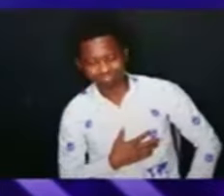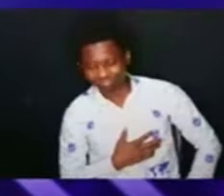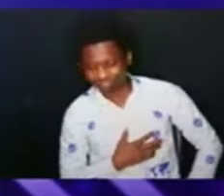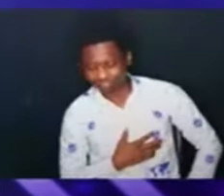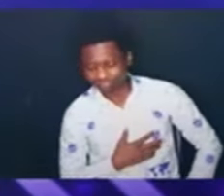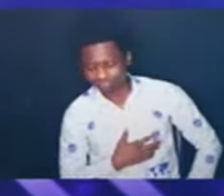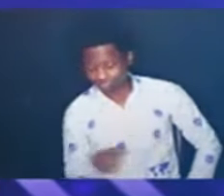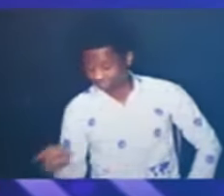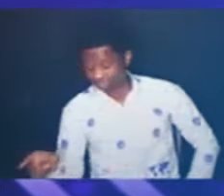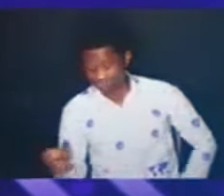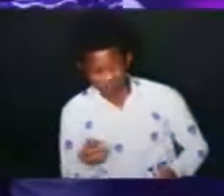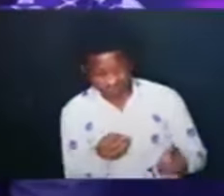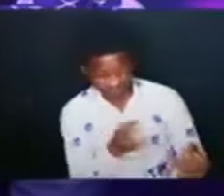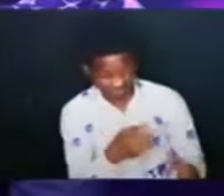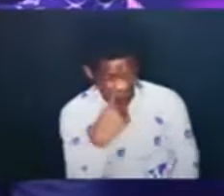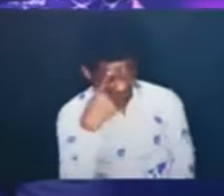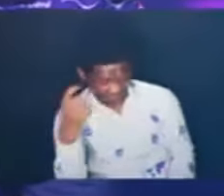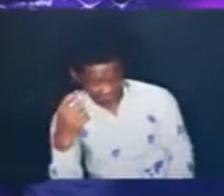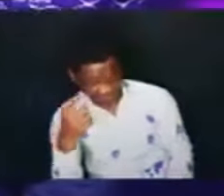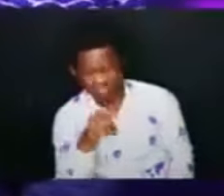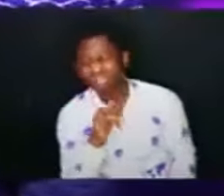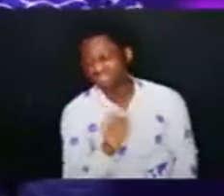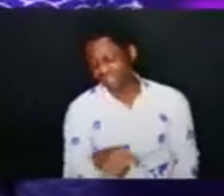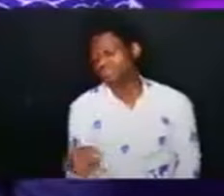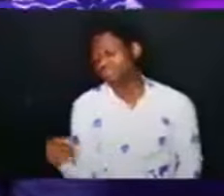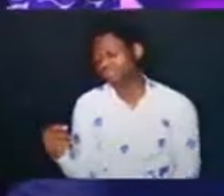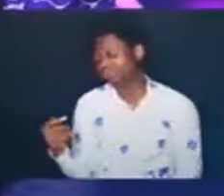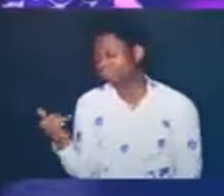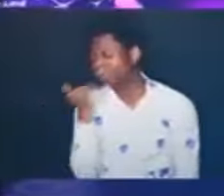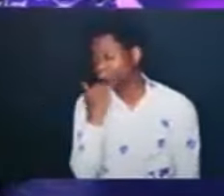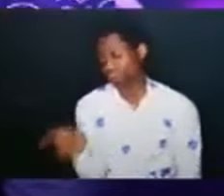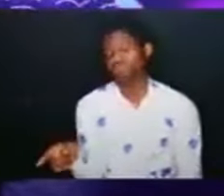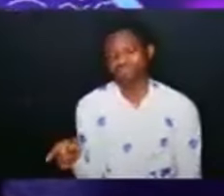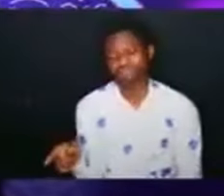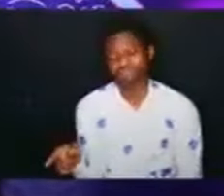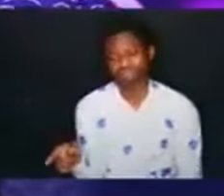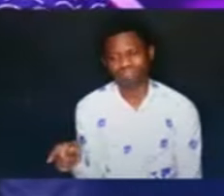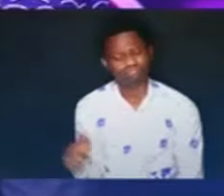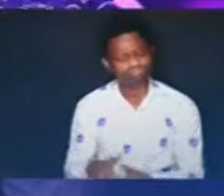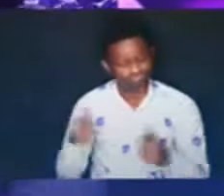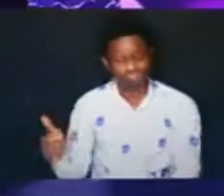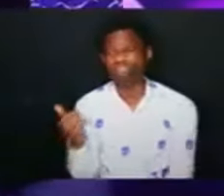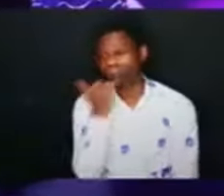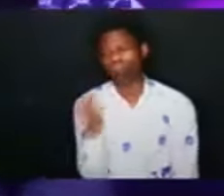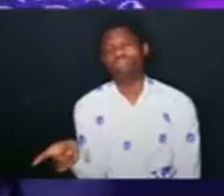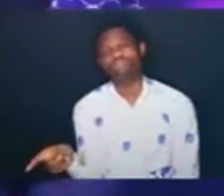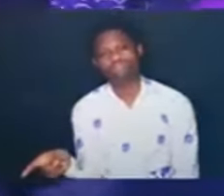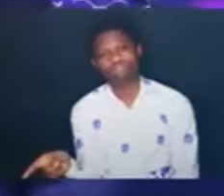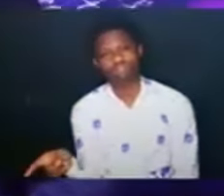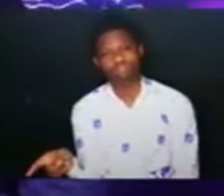great mistake. In Yumusiano, or say, now catch their one say, Muntie Daya, Masui, now we, now you're from